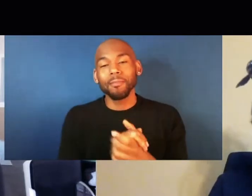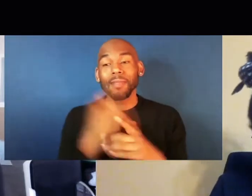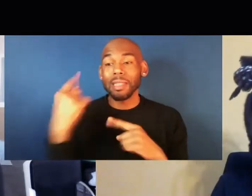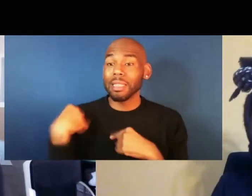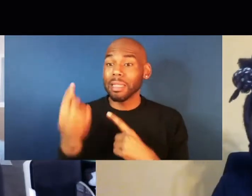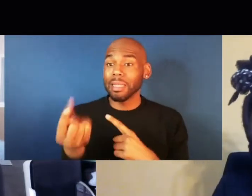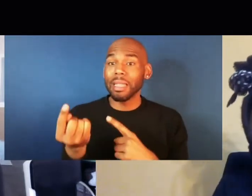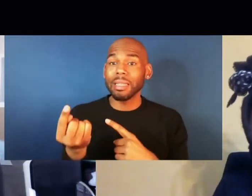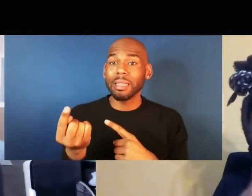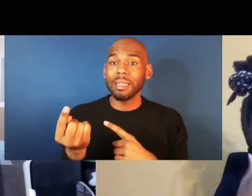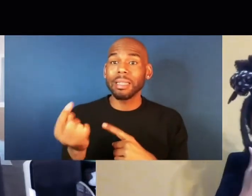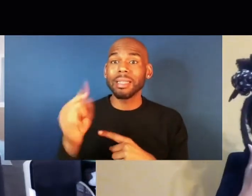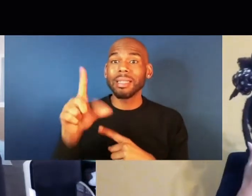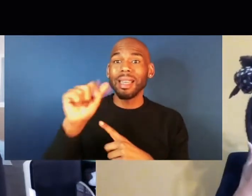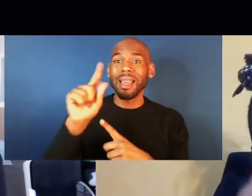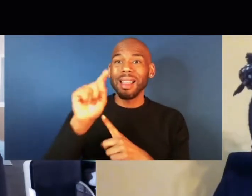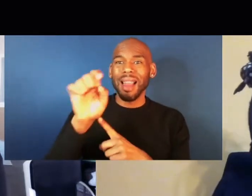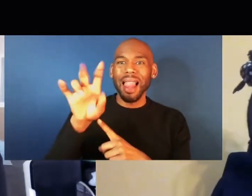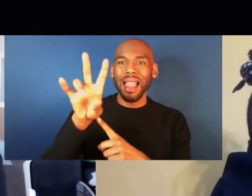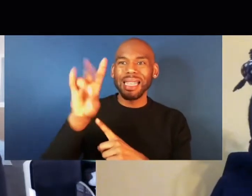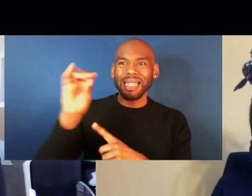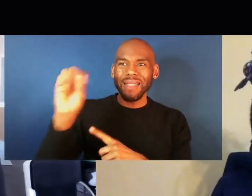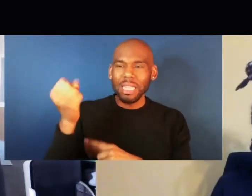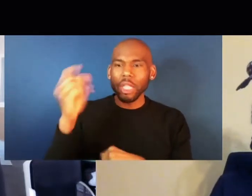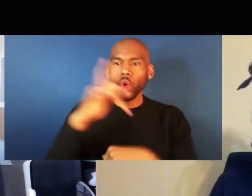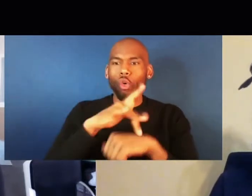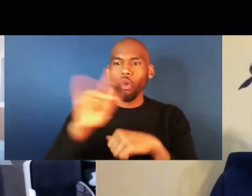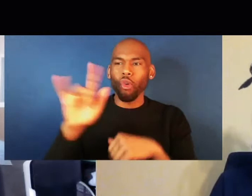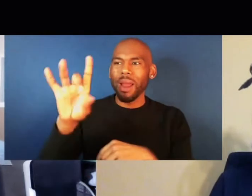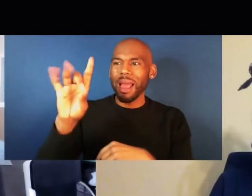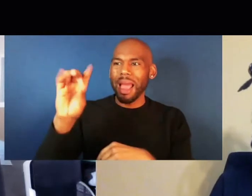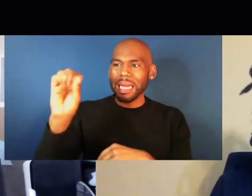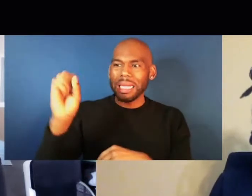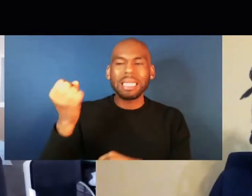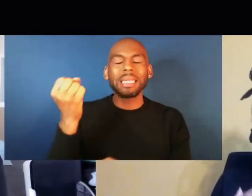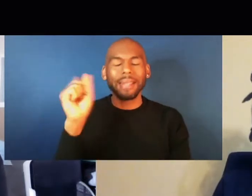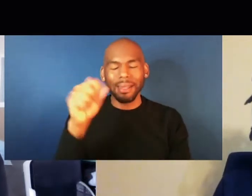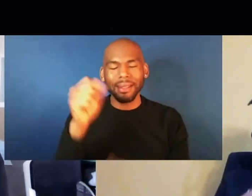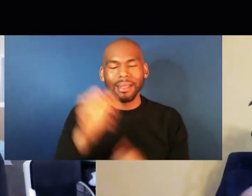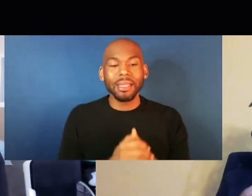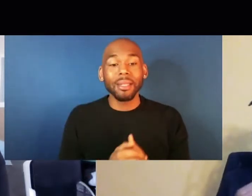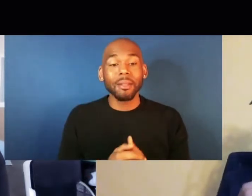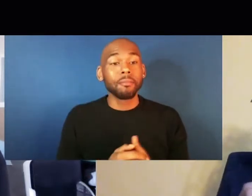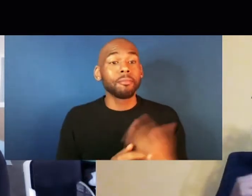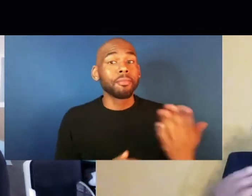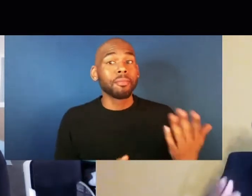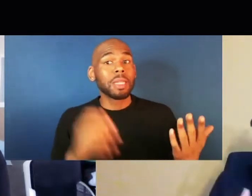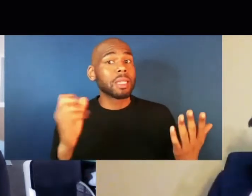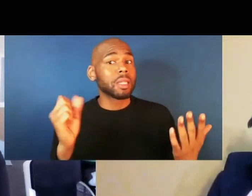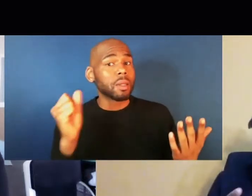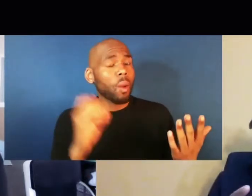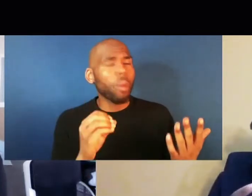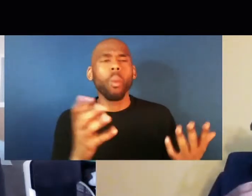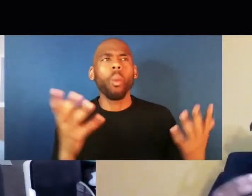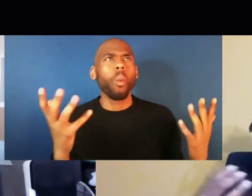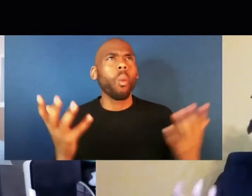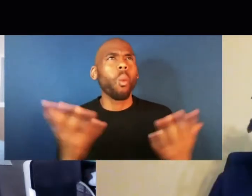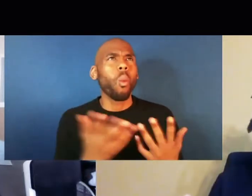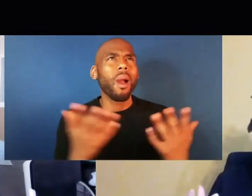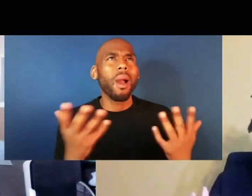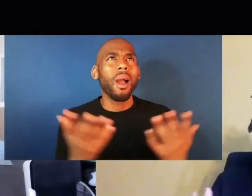Since the late 70s, early 80s. Yeah. Yeah. So,